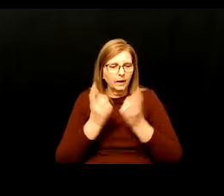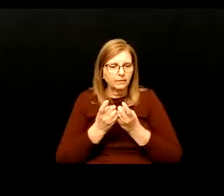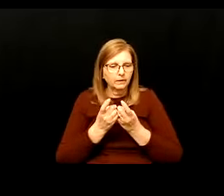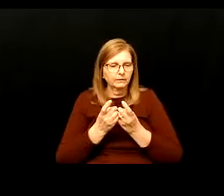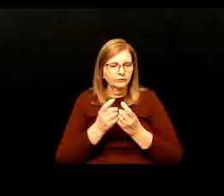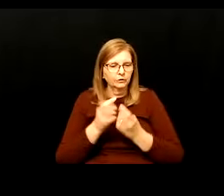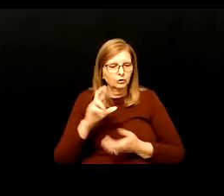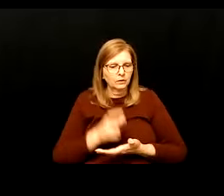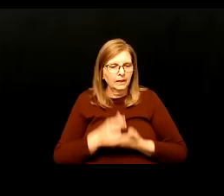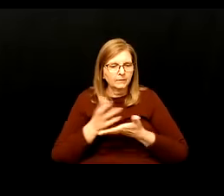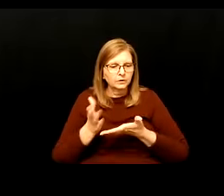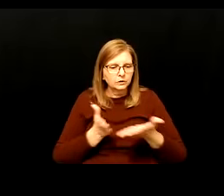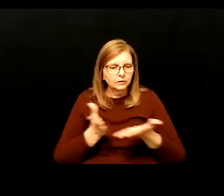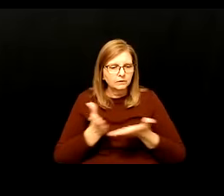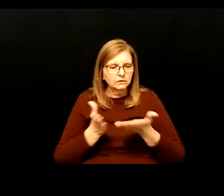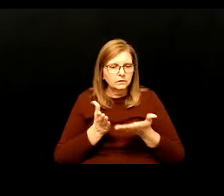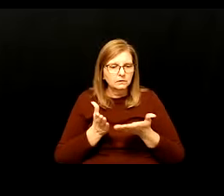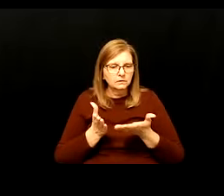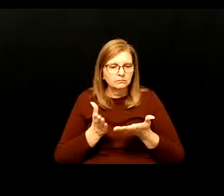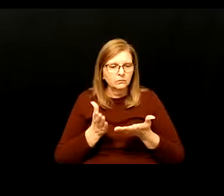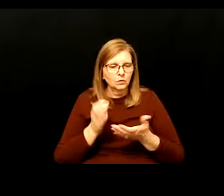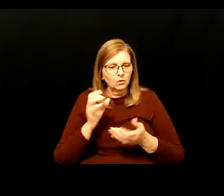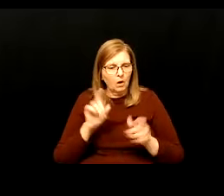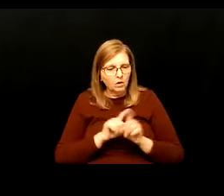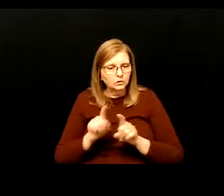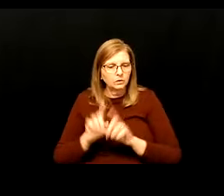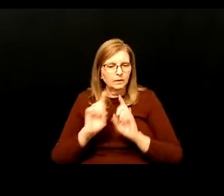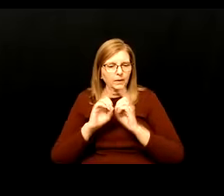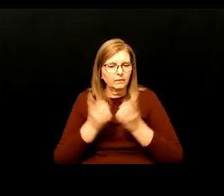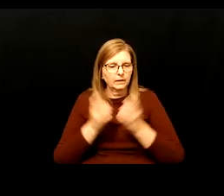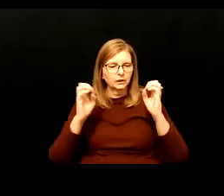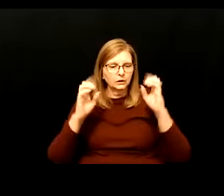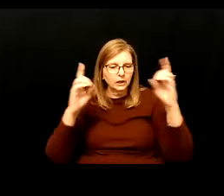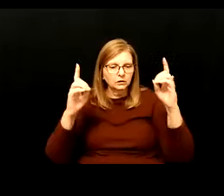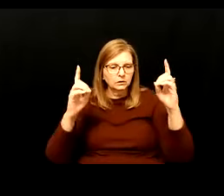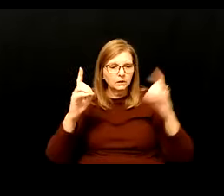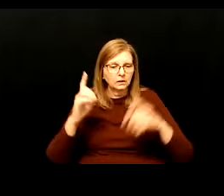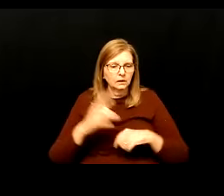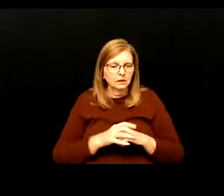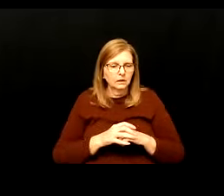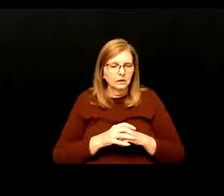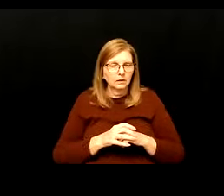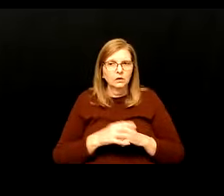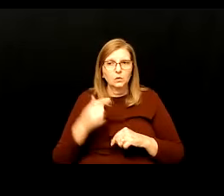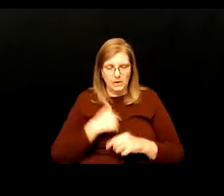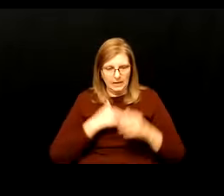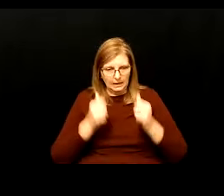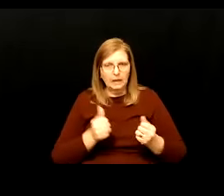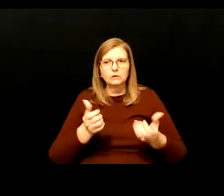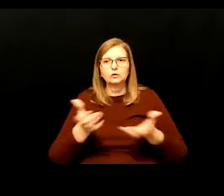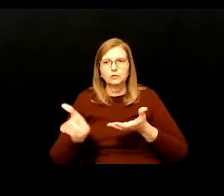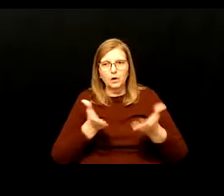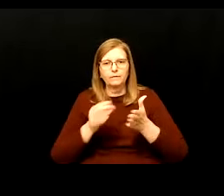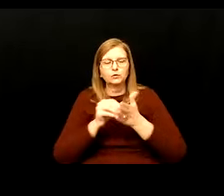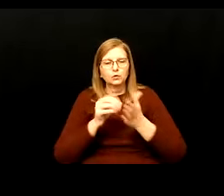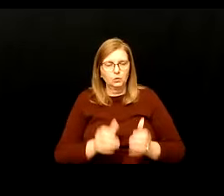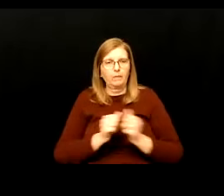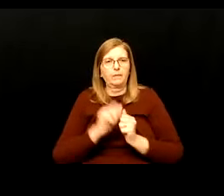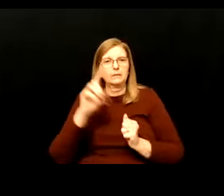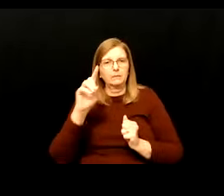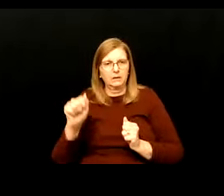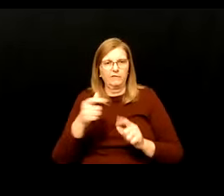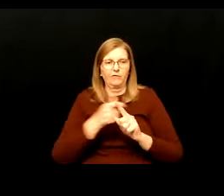Rehabilitation Services as well as the Department of Education. But we can serve students with disabilities from